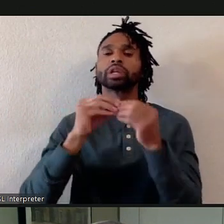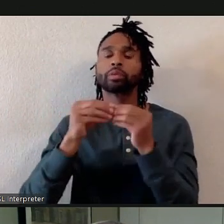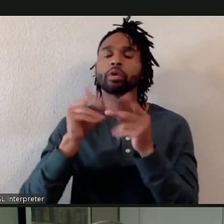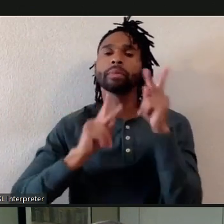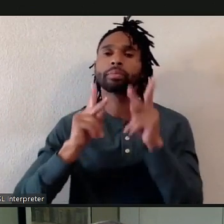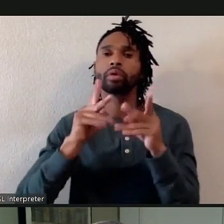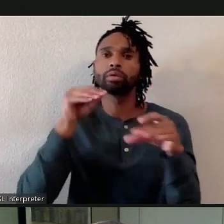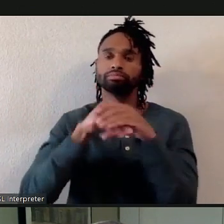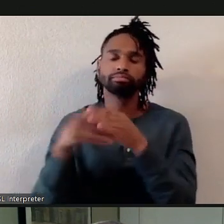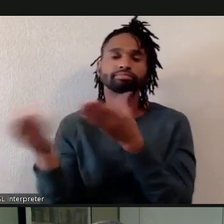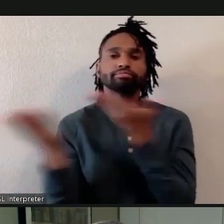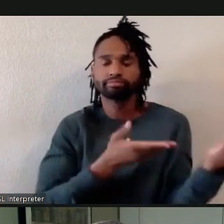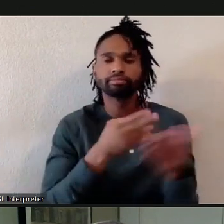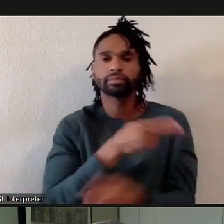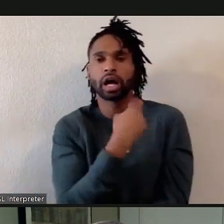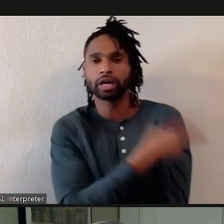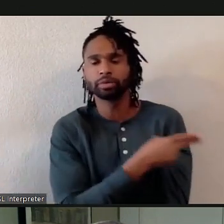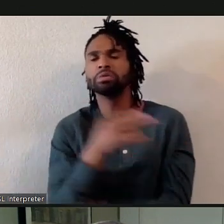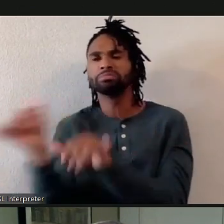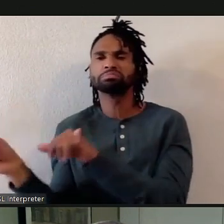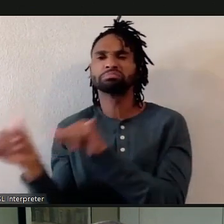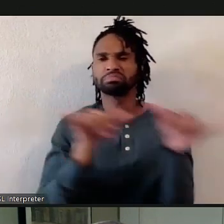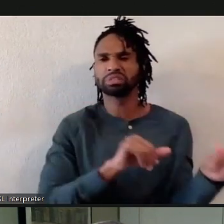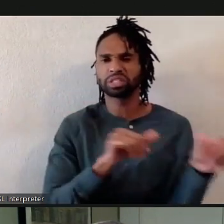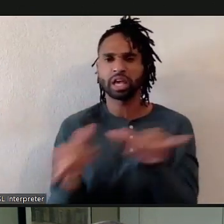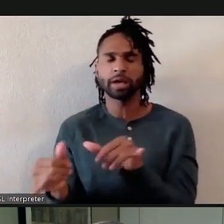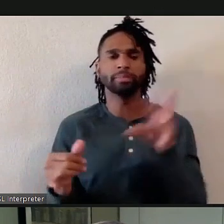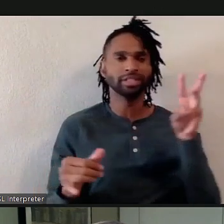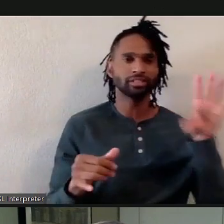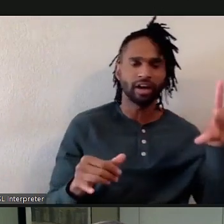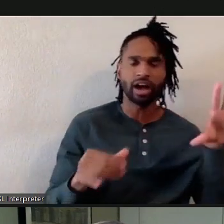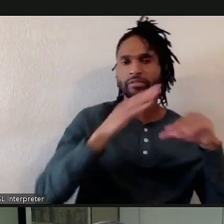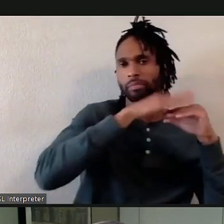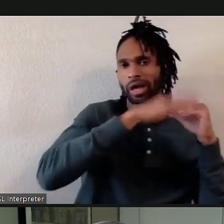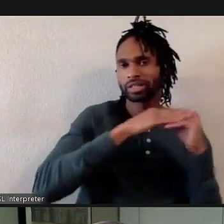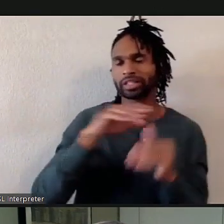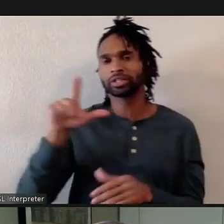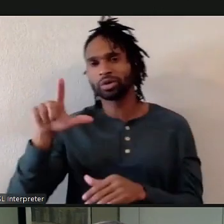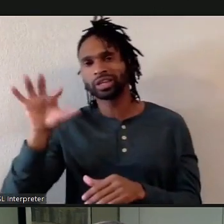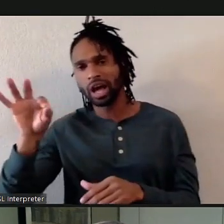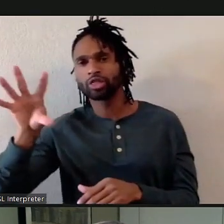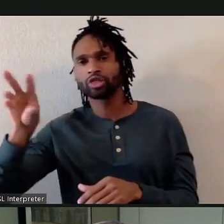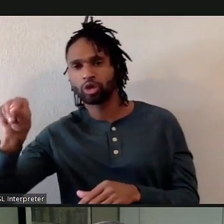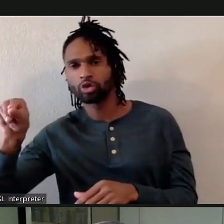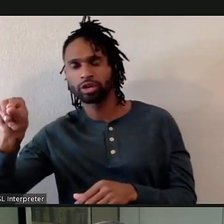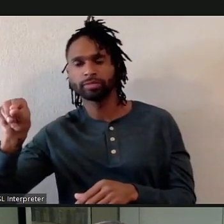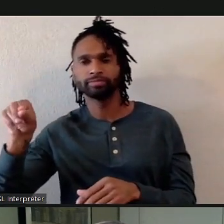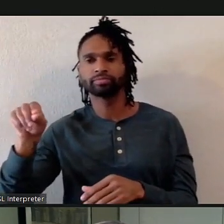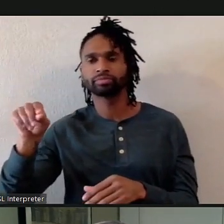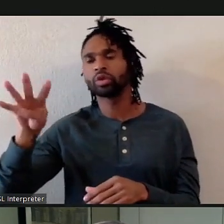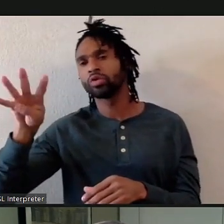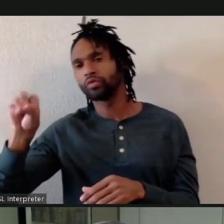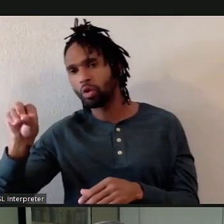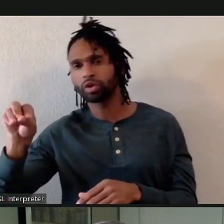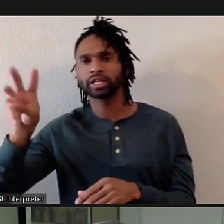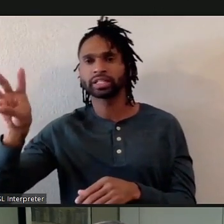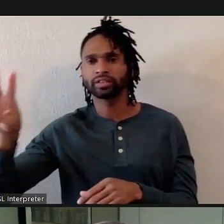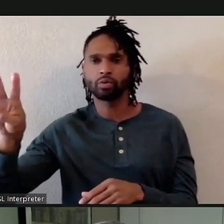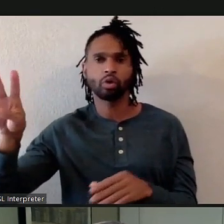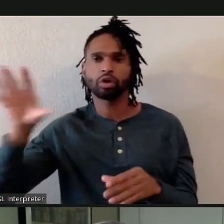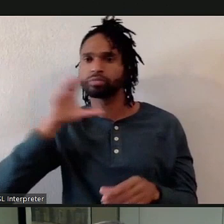hospital are roughly the same in those 65 plus, just starting to outstrip those in 40 to 64-year-old